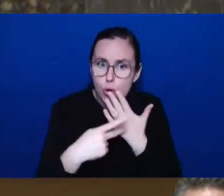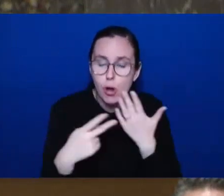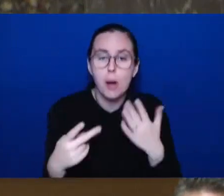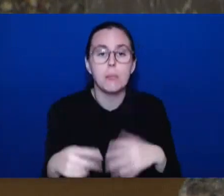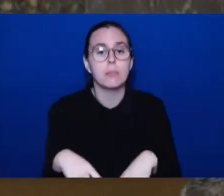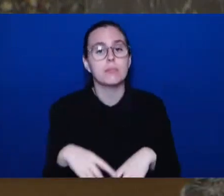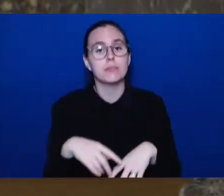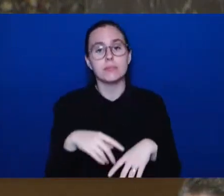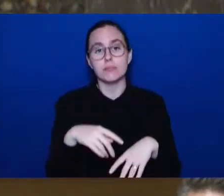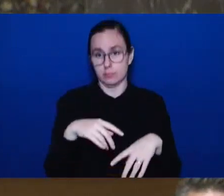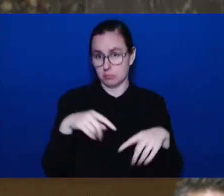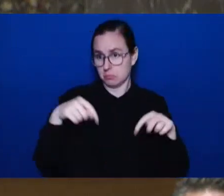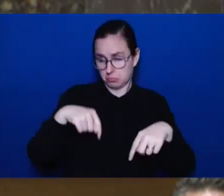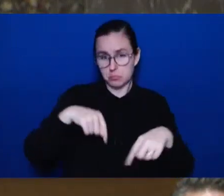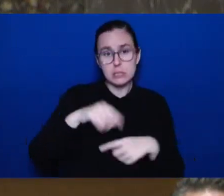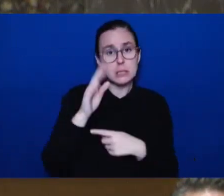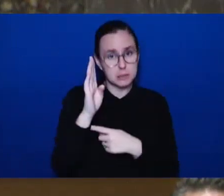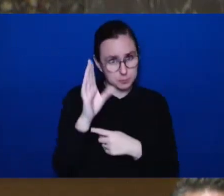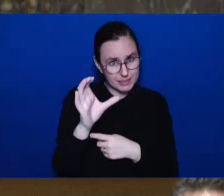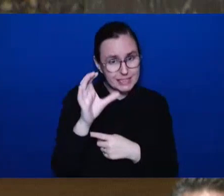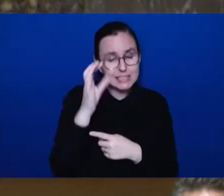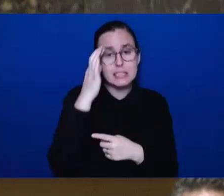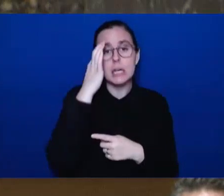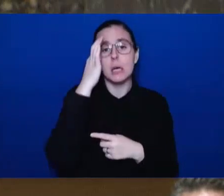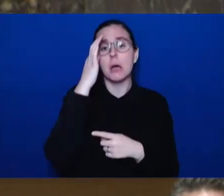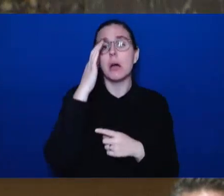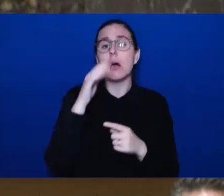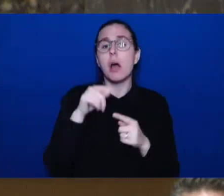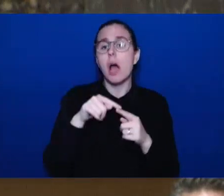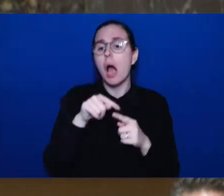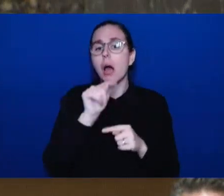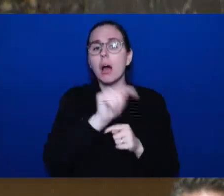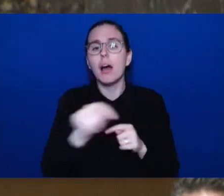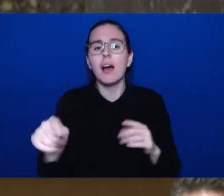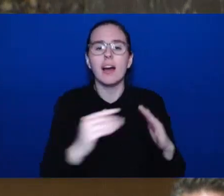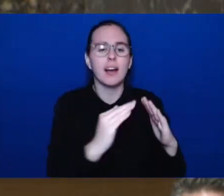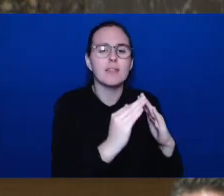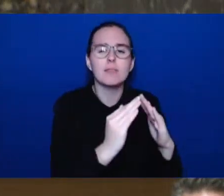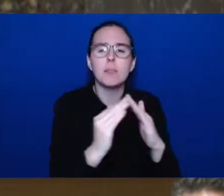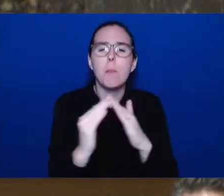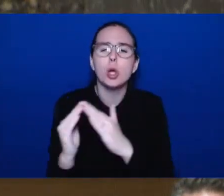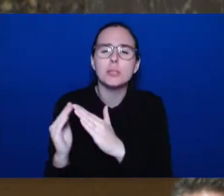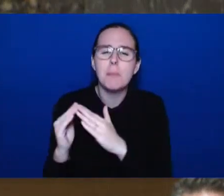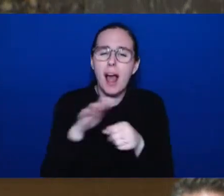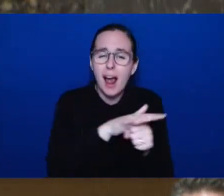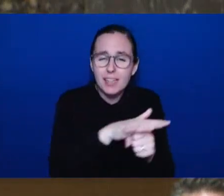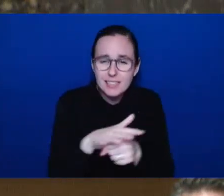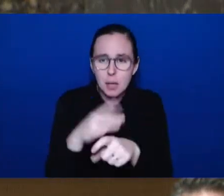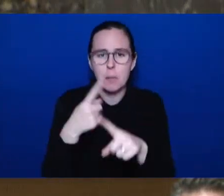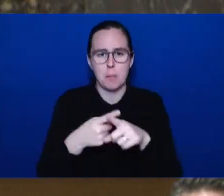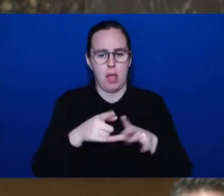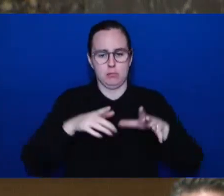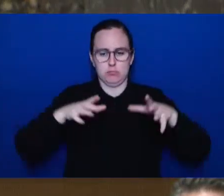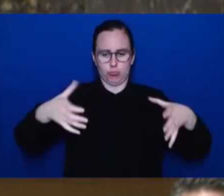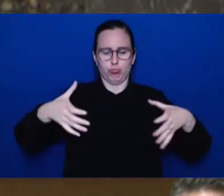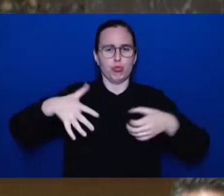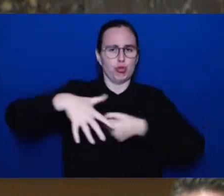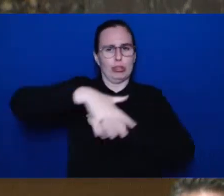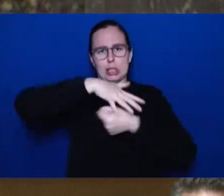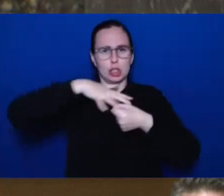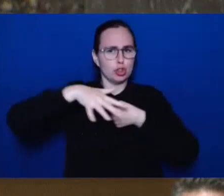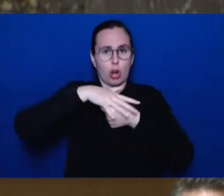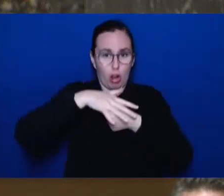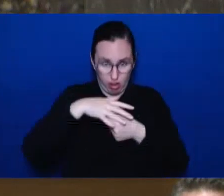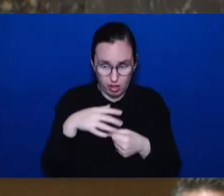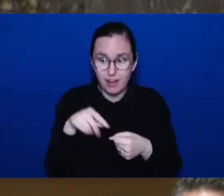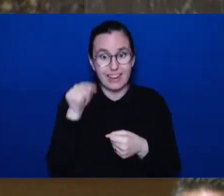taken up by municipalities, by regional districts, contributed to fire prevention in the long run. There were